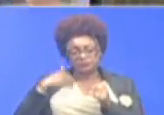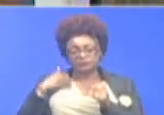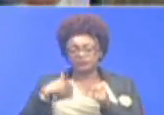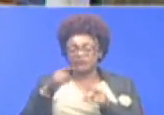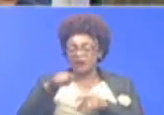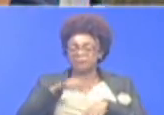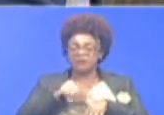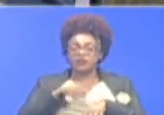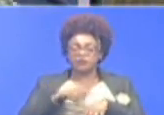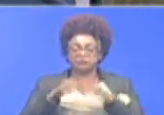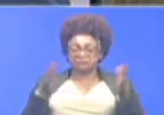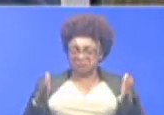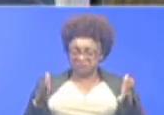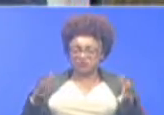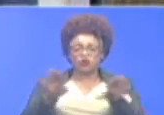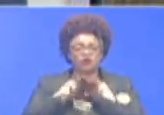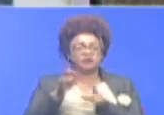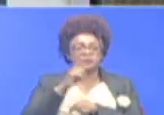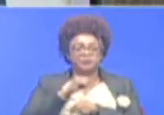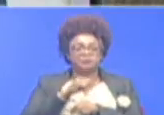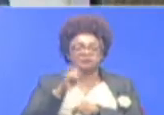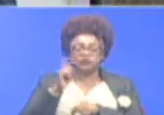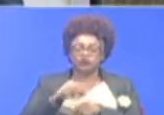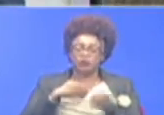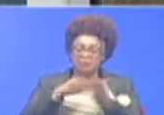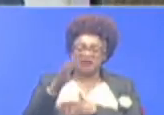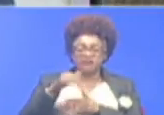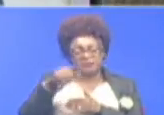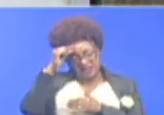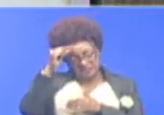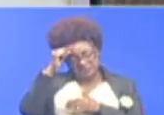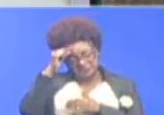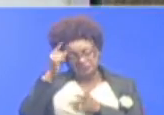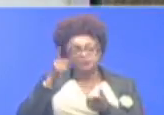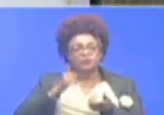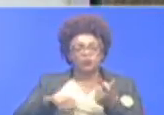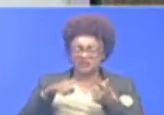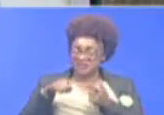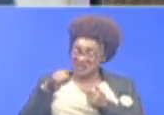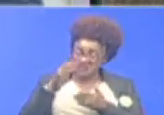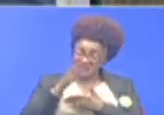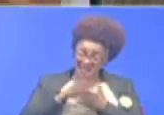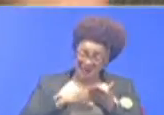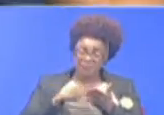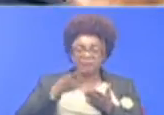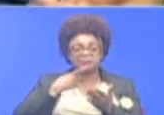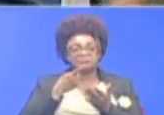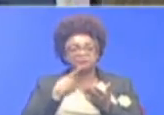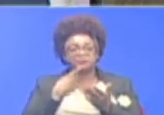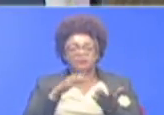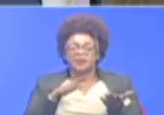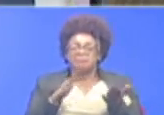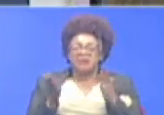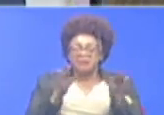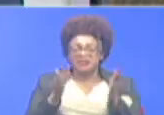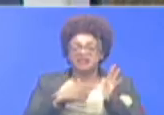there's no importation of maize. So they're forced to buy maize from the government. Now, what some of the millers were telling me is perhaps the samples that I